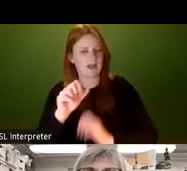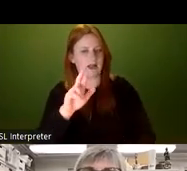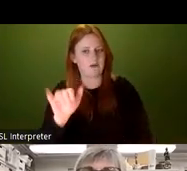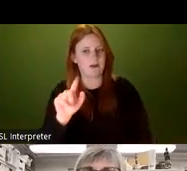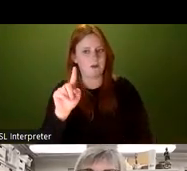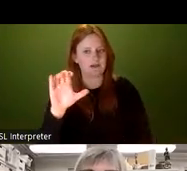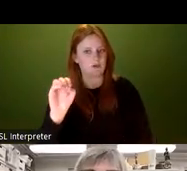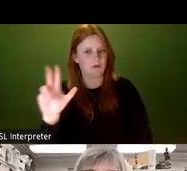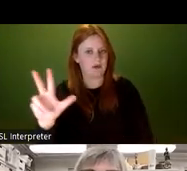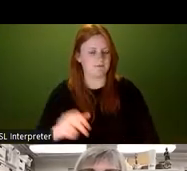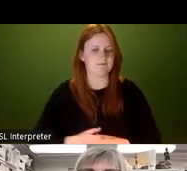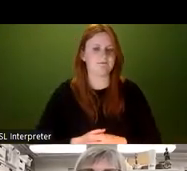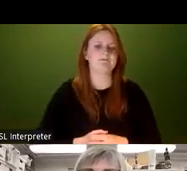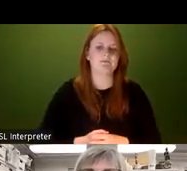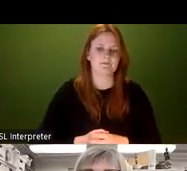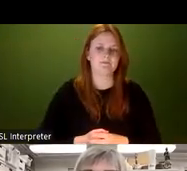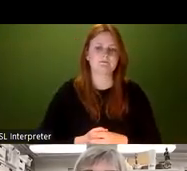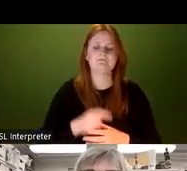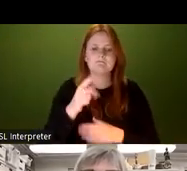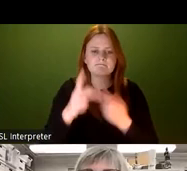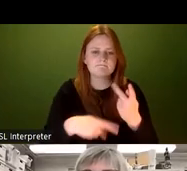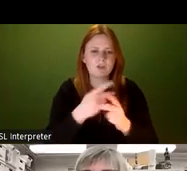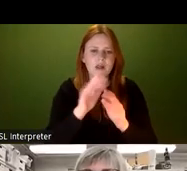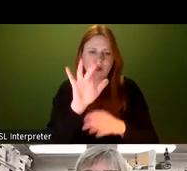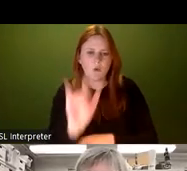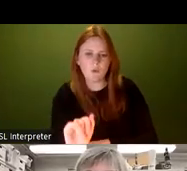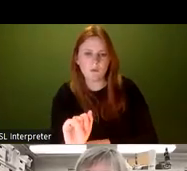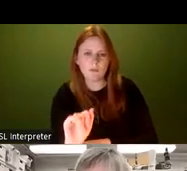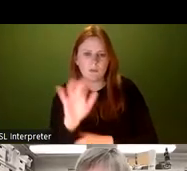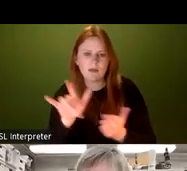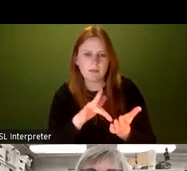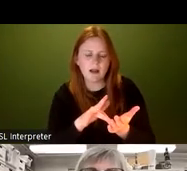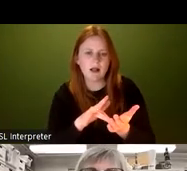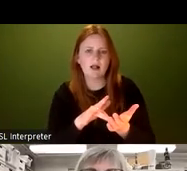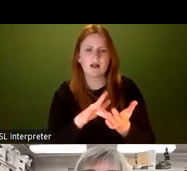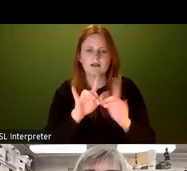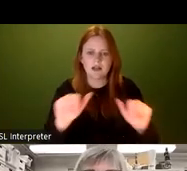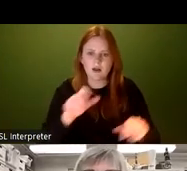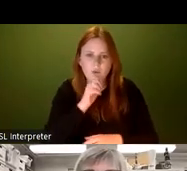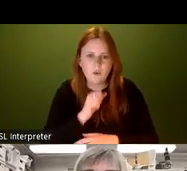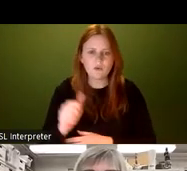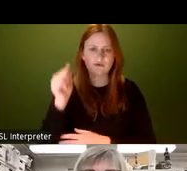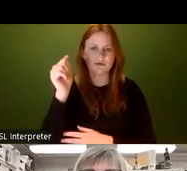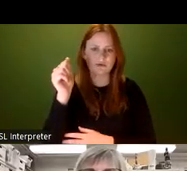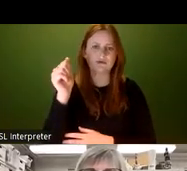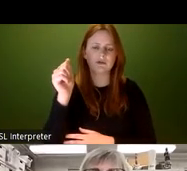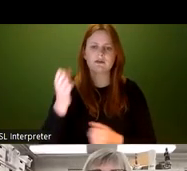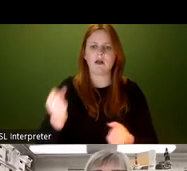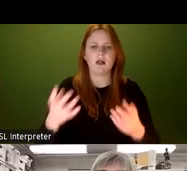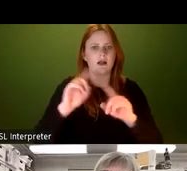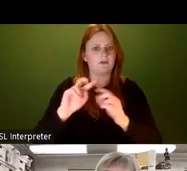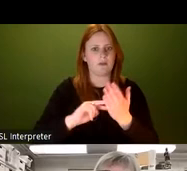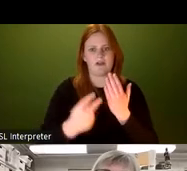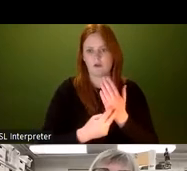1C03, this kind of hollowing out of a tree as it ages. There's a lot of metaphor I